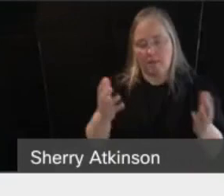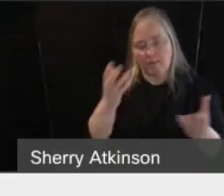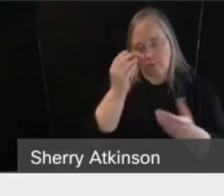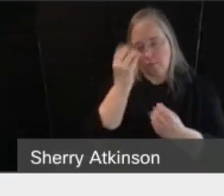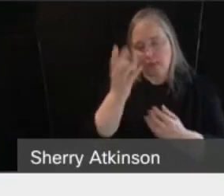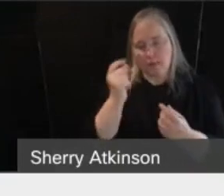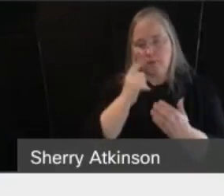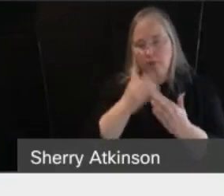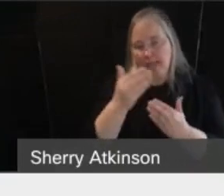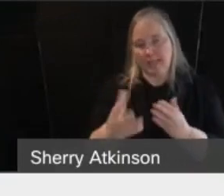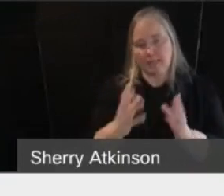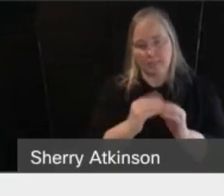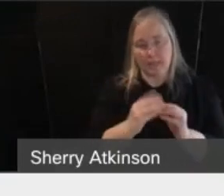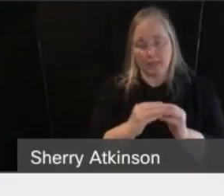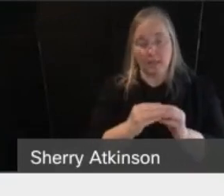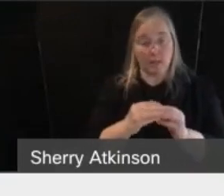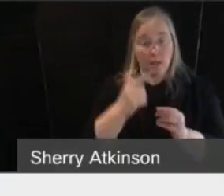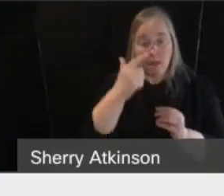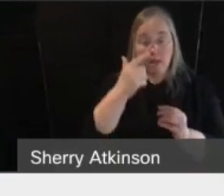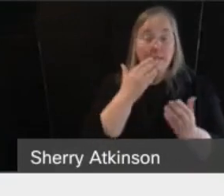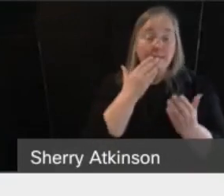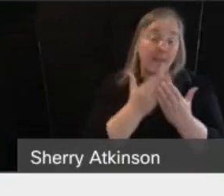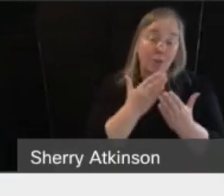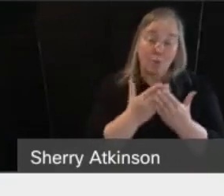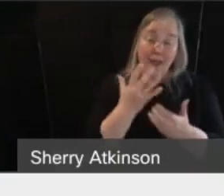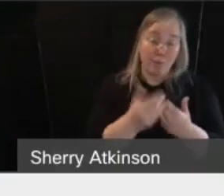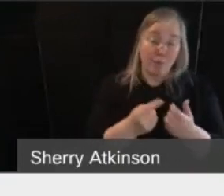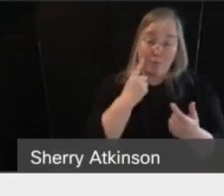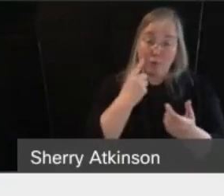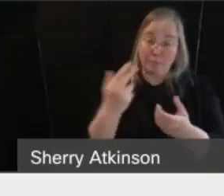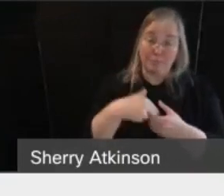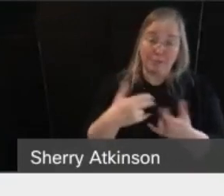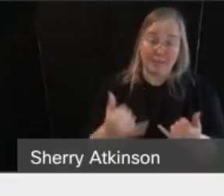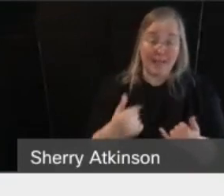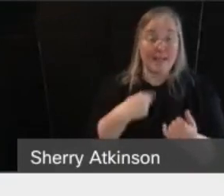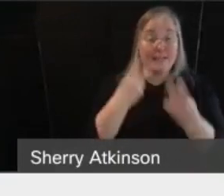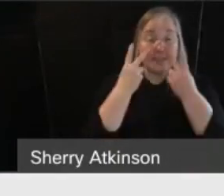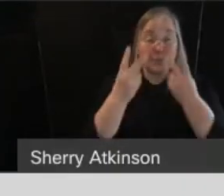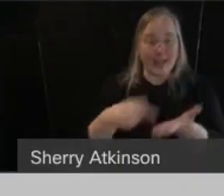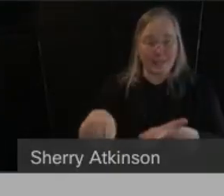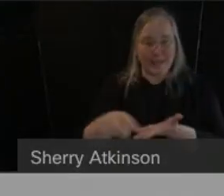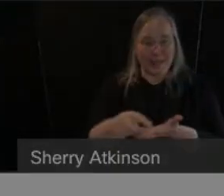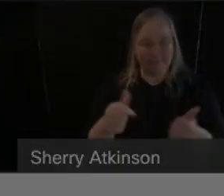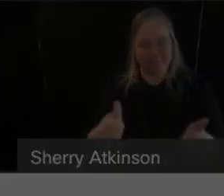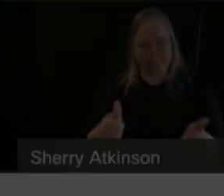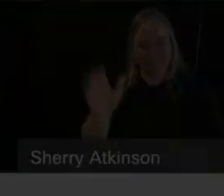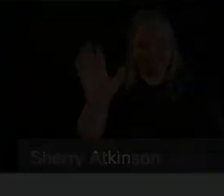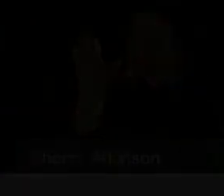meeting. Thanks everybody for participating, and we'll see you next week. Thanks.